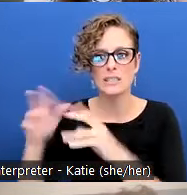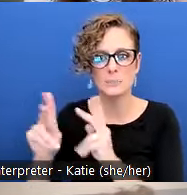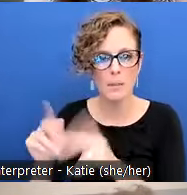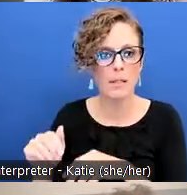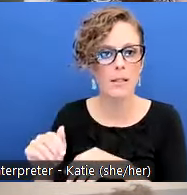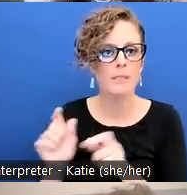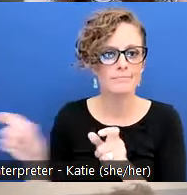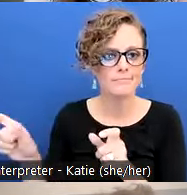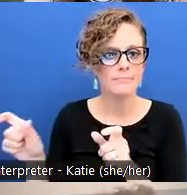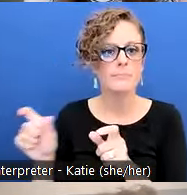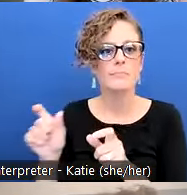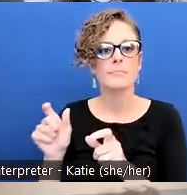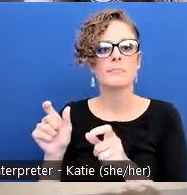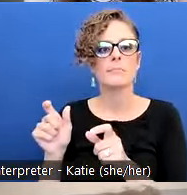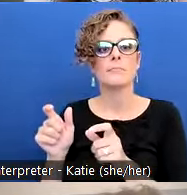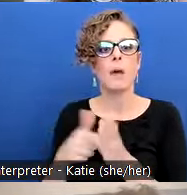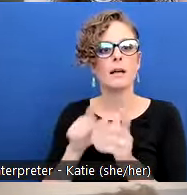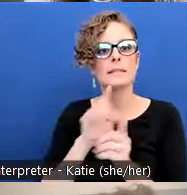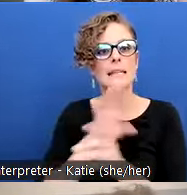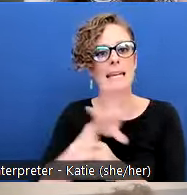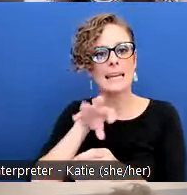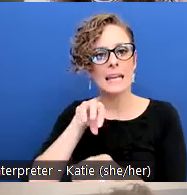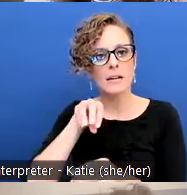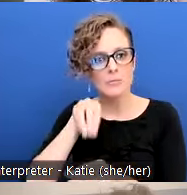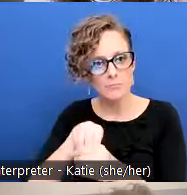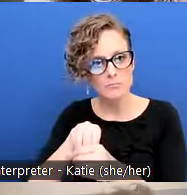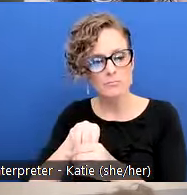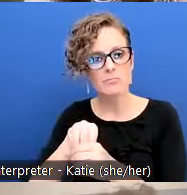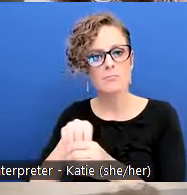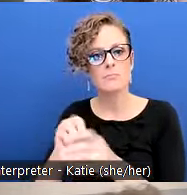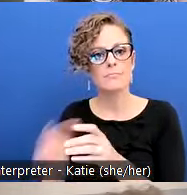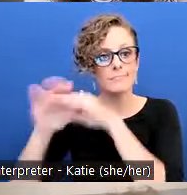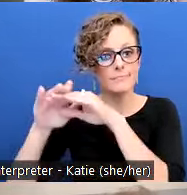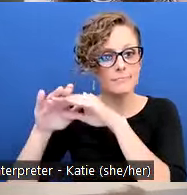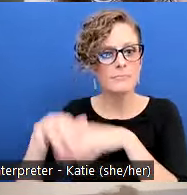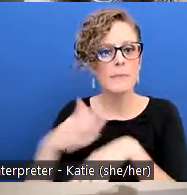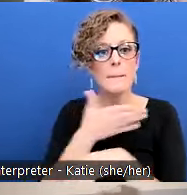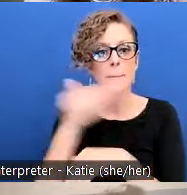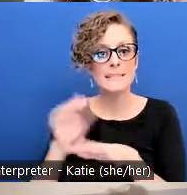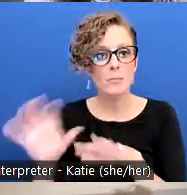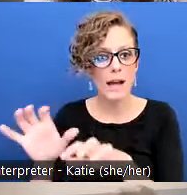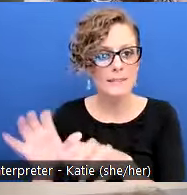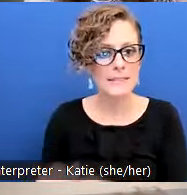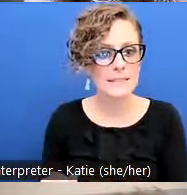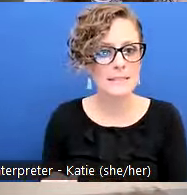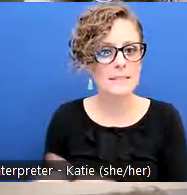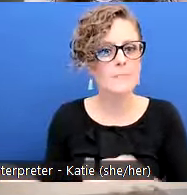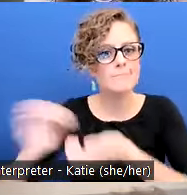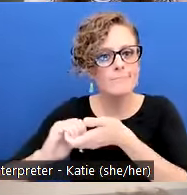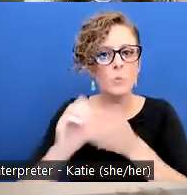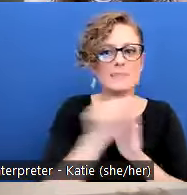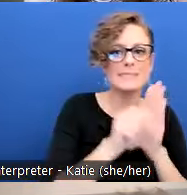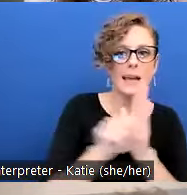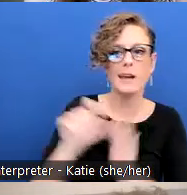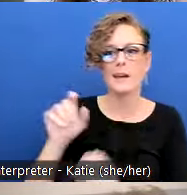case reviews and promote interagency coordination between state, federal, and tribal law enforcement, the